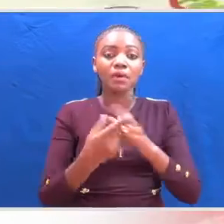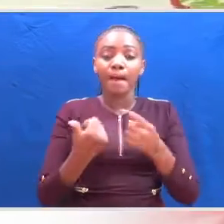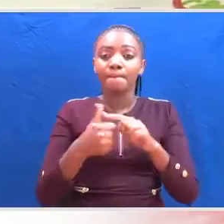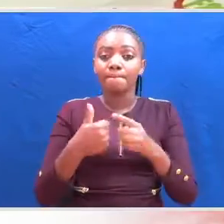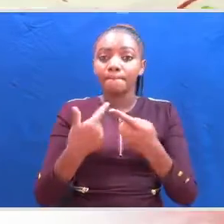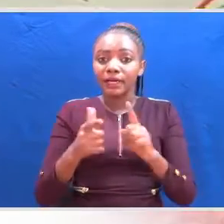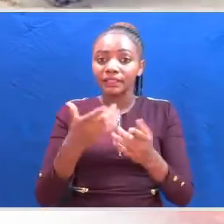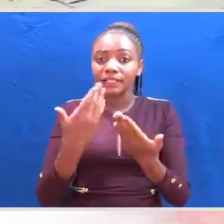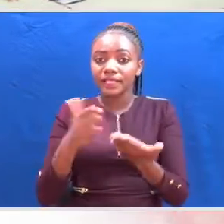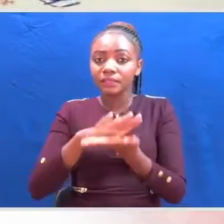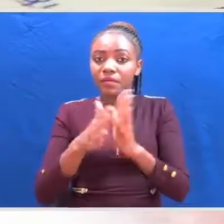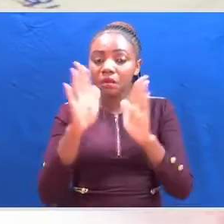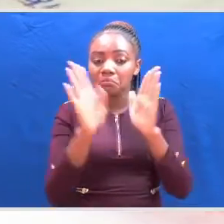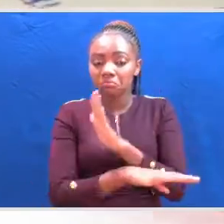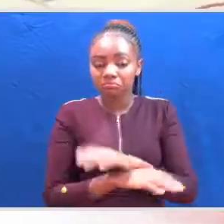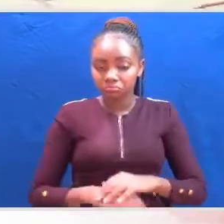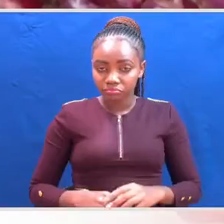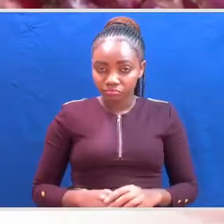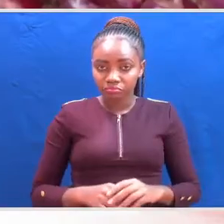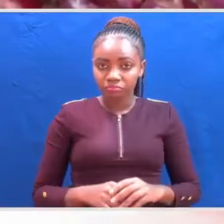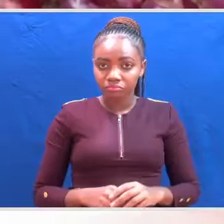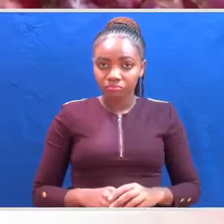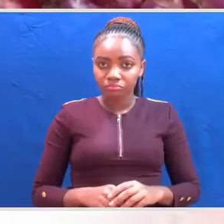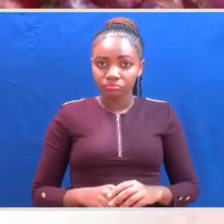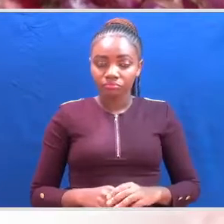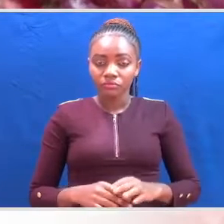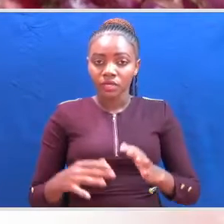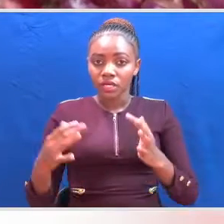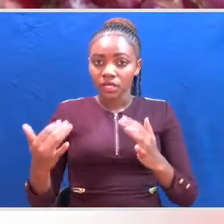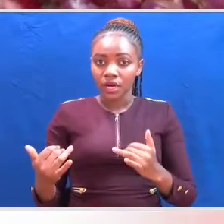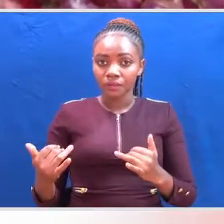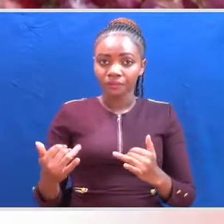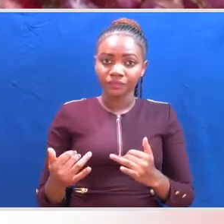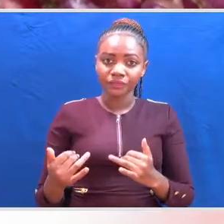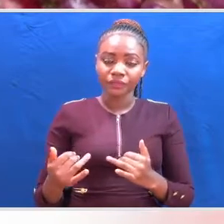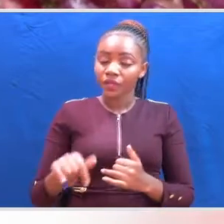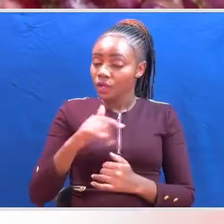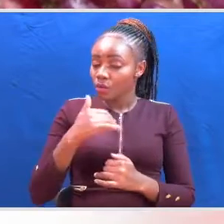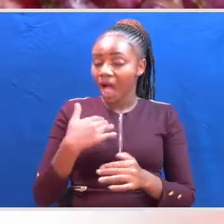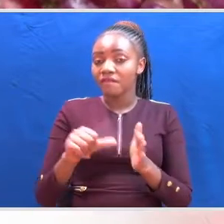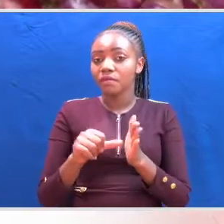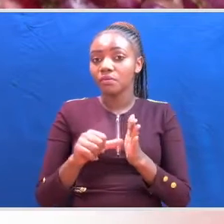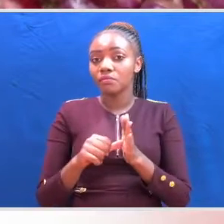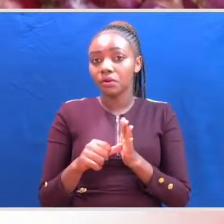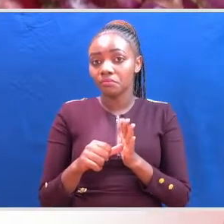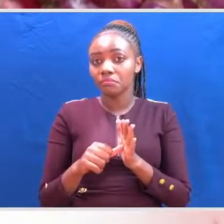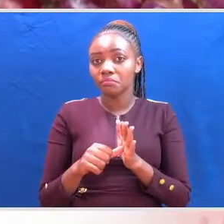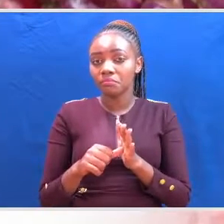got better. Events industry, it died a natural death for like almost 7 months before now we could